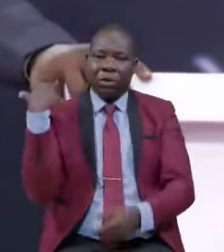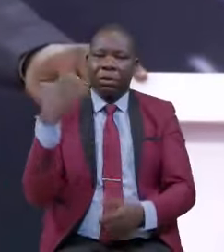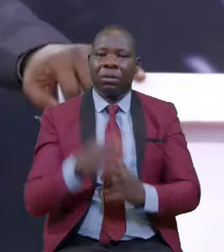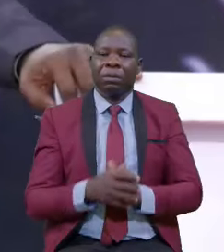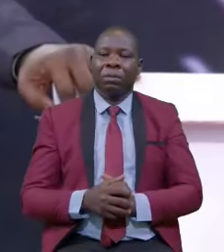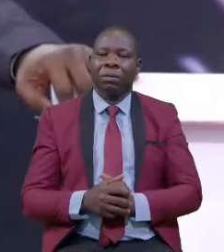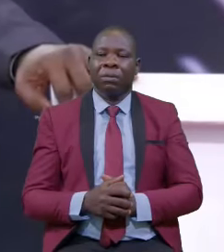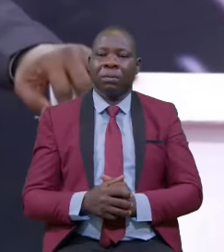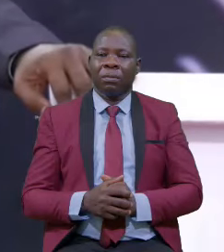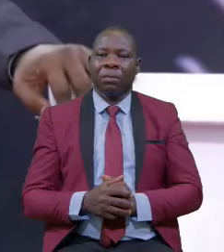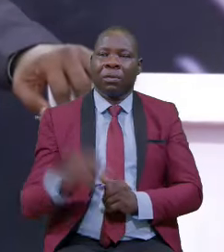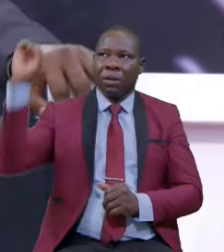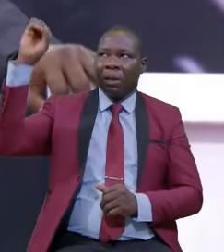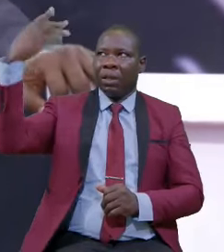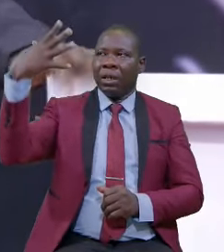Light has come.